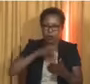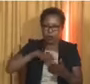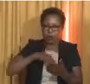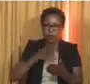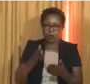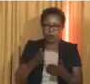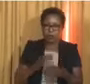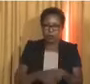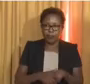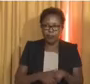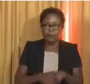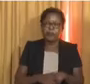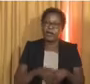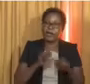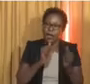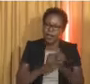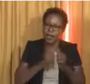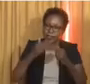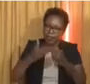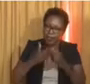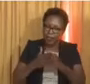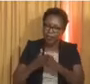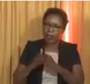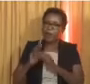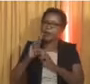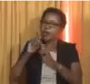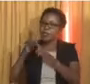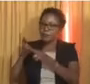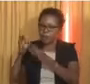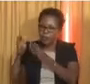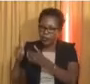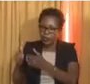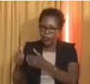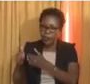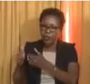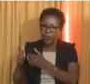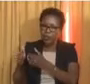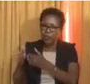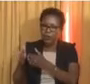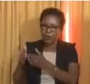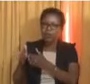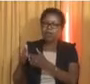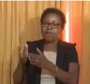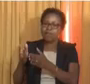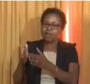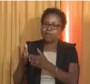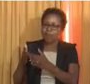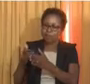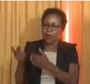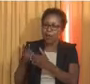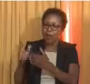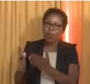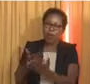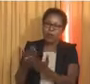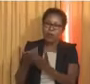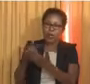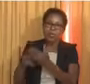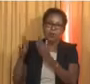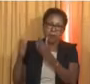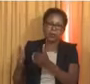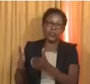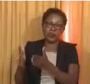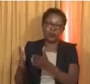The 19th respondent, Isaac Arwoche, appeared in person, relying on his